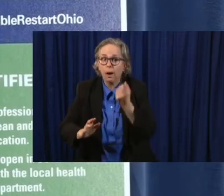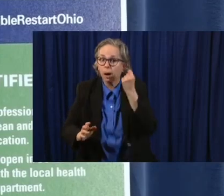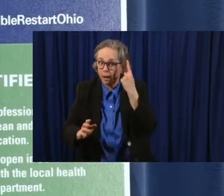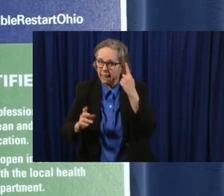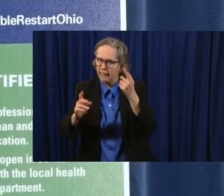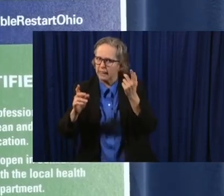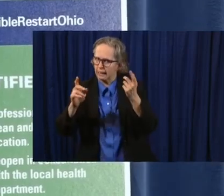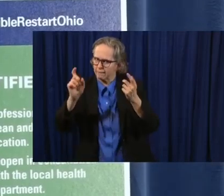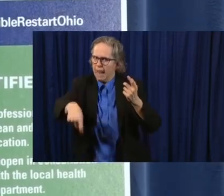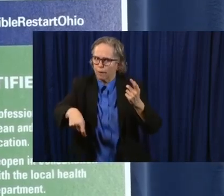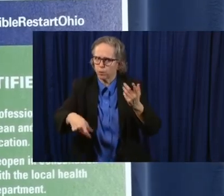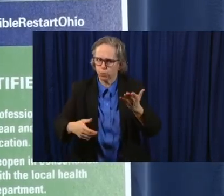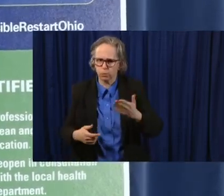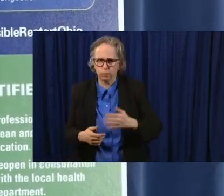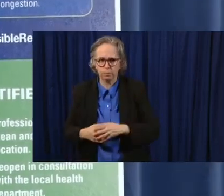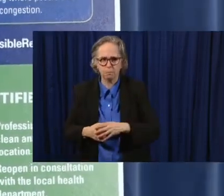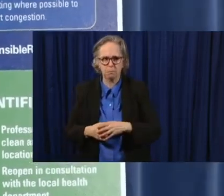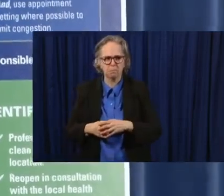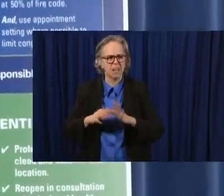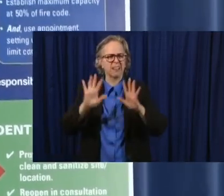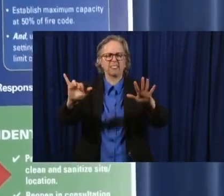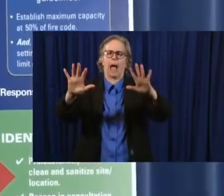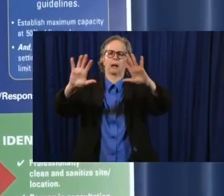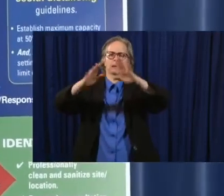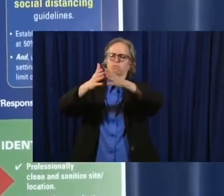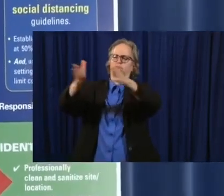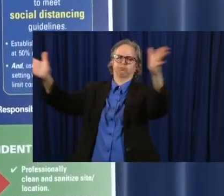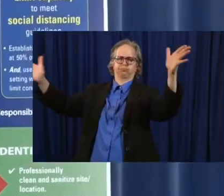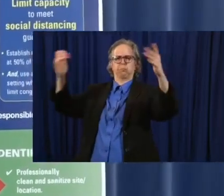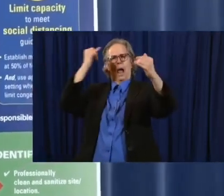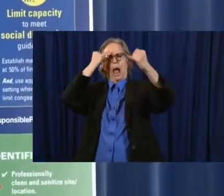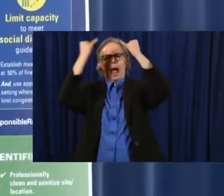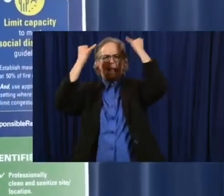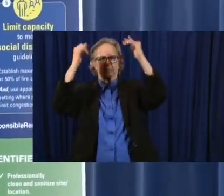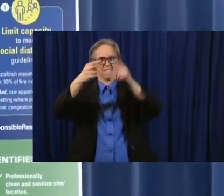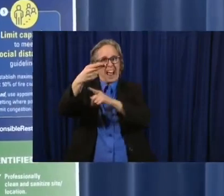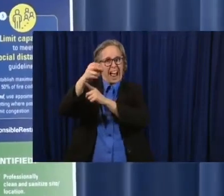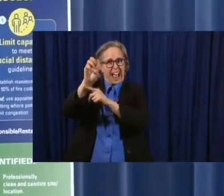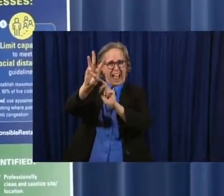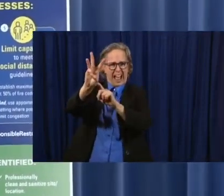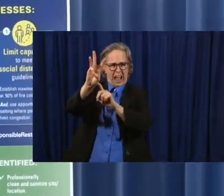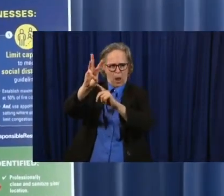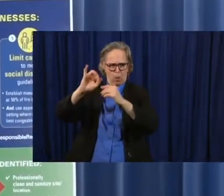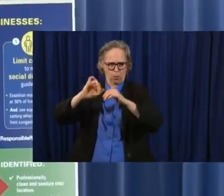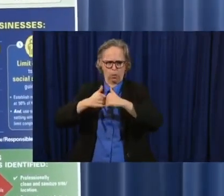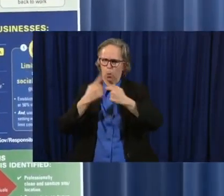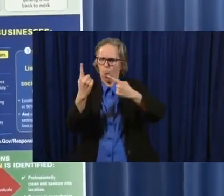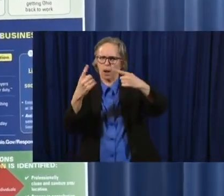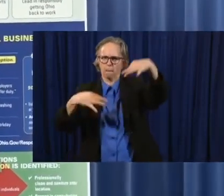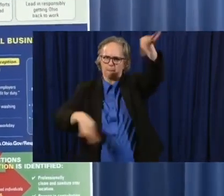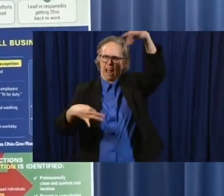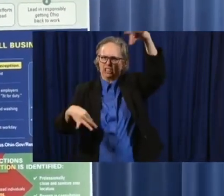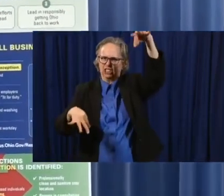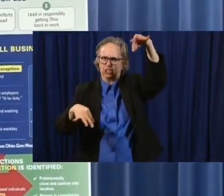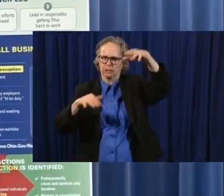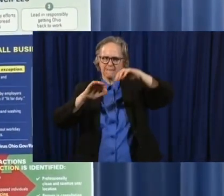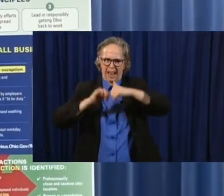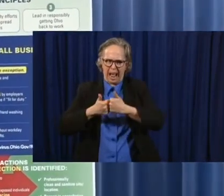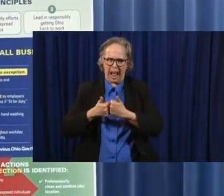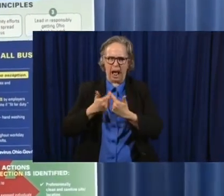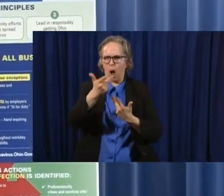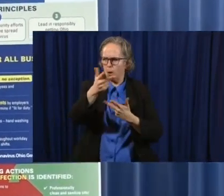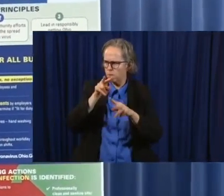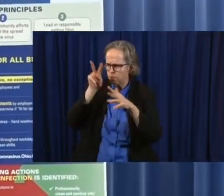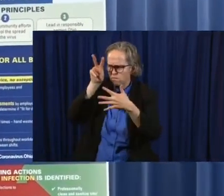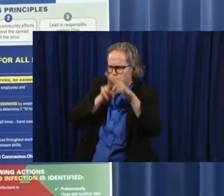kind of the basic principles. Wanted to put it on one page so people could just look at it, see it, pretty easy